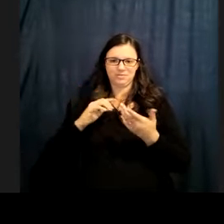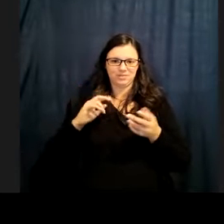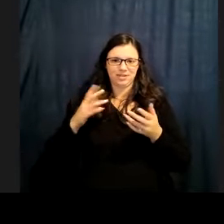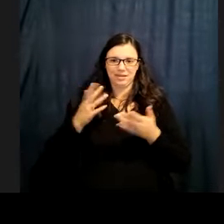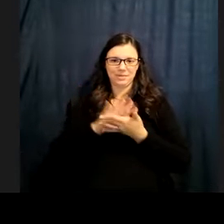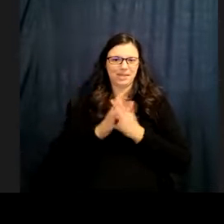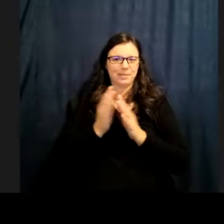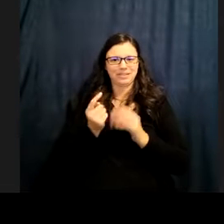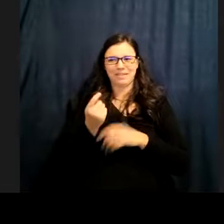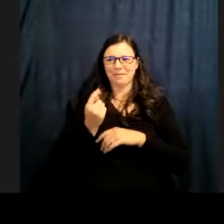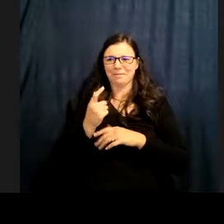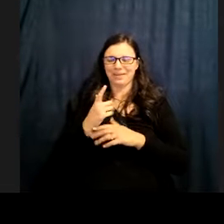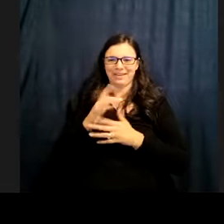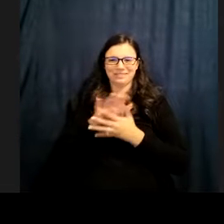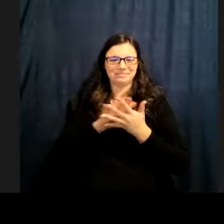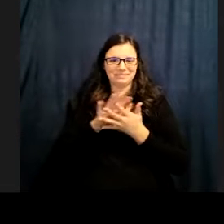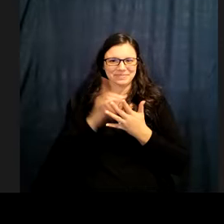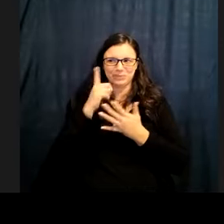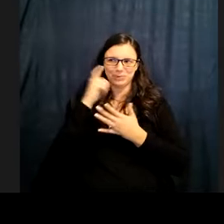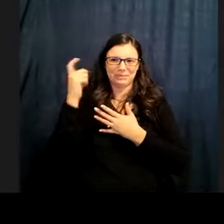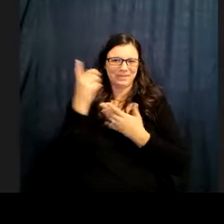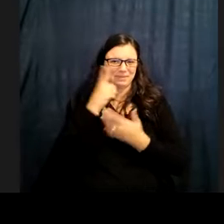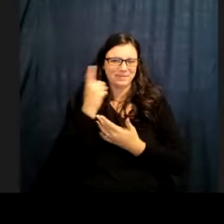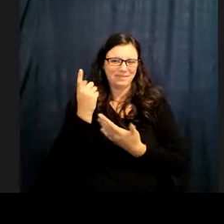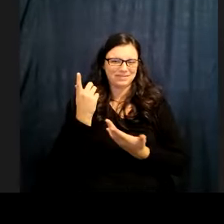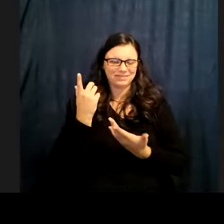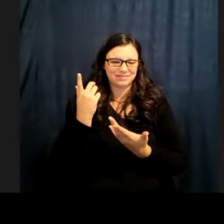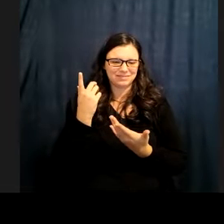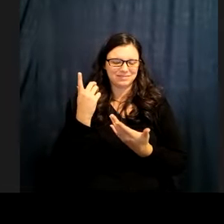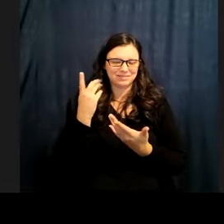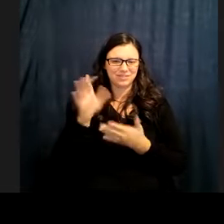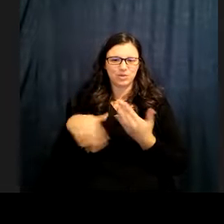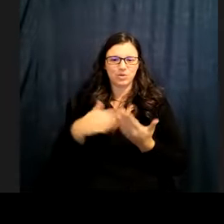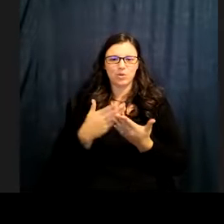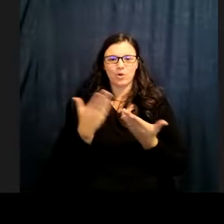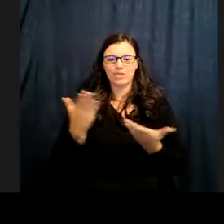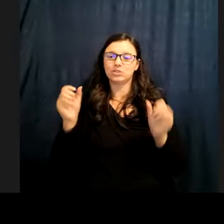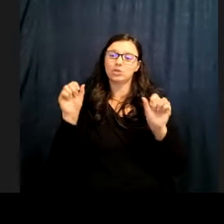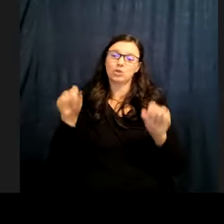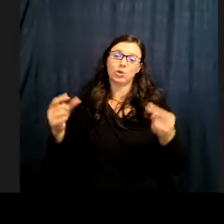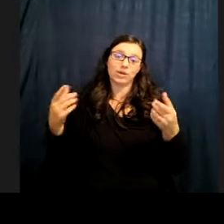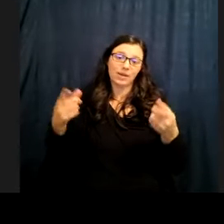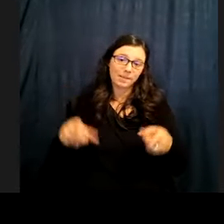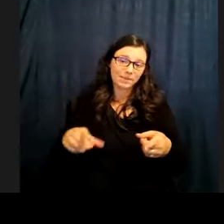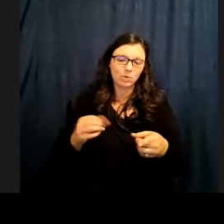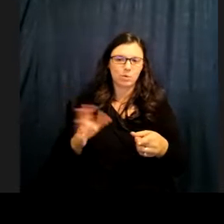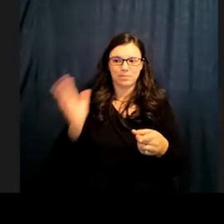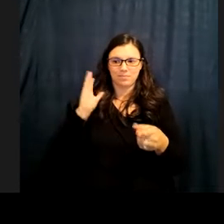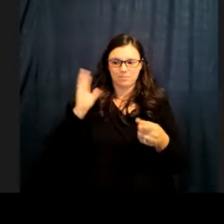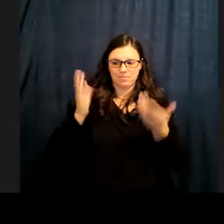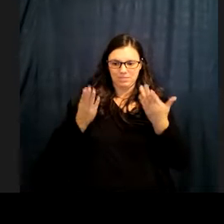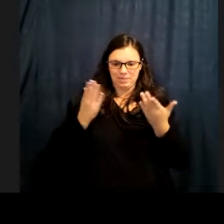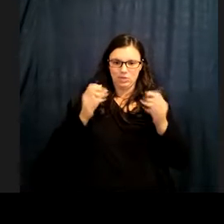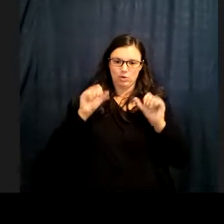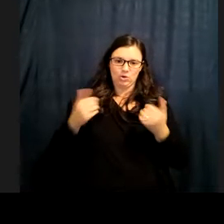wistful because they're all things that could happen or could have happened, but